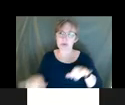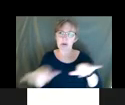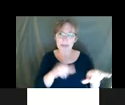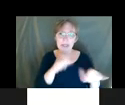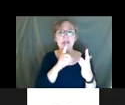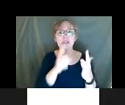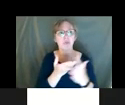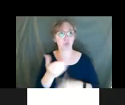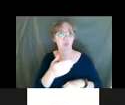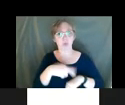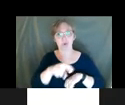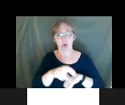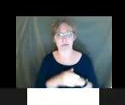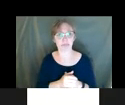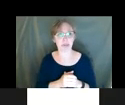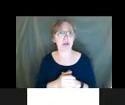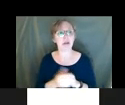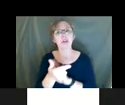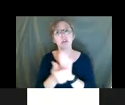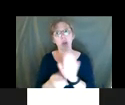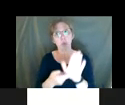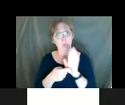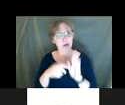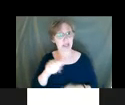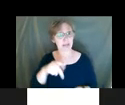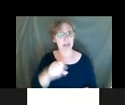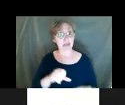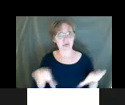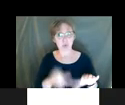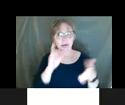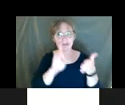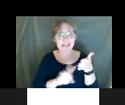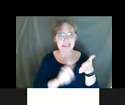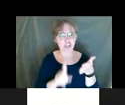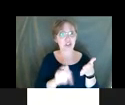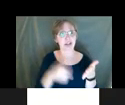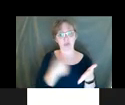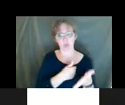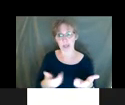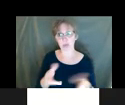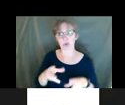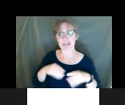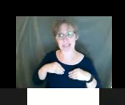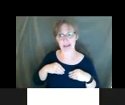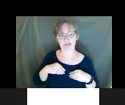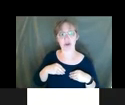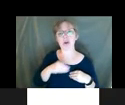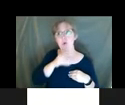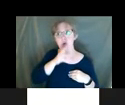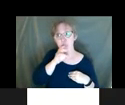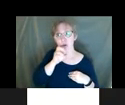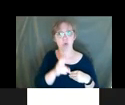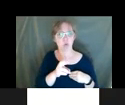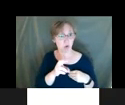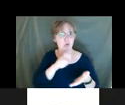requires APS to conduct an investigation whenever it receives oral or written information concerning a